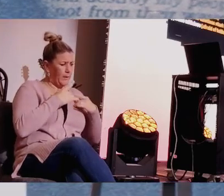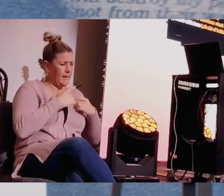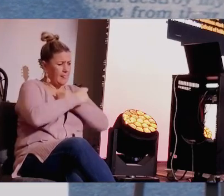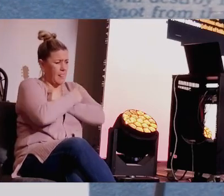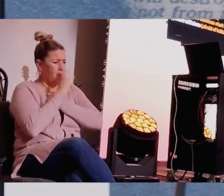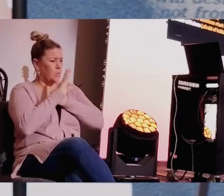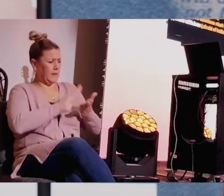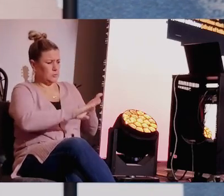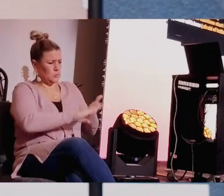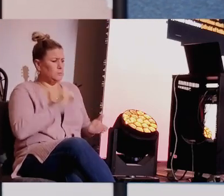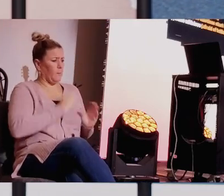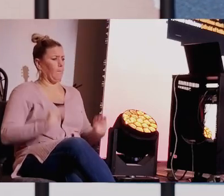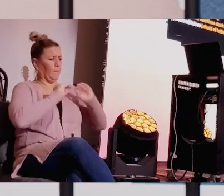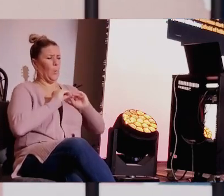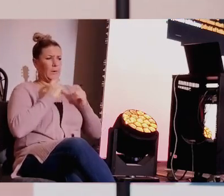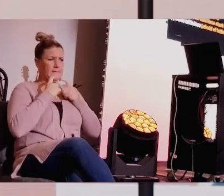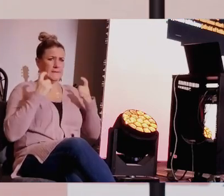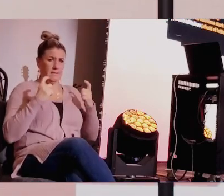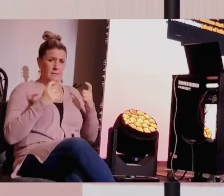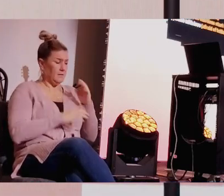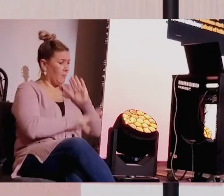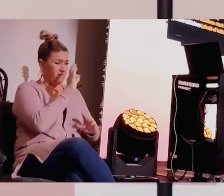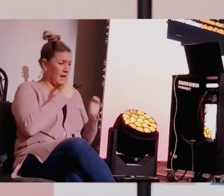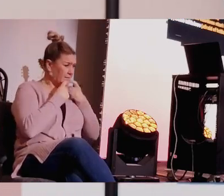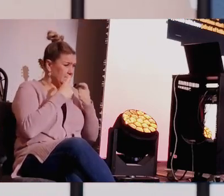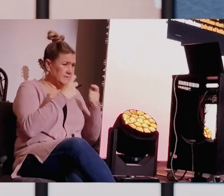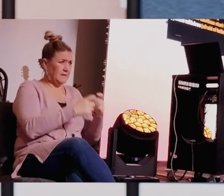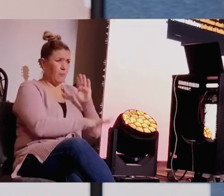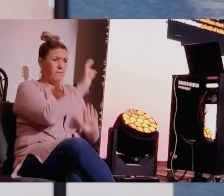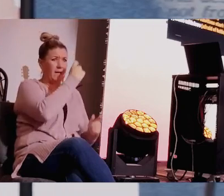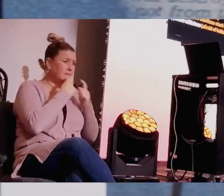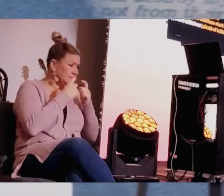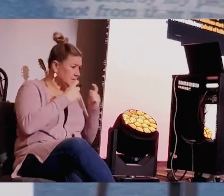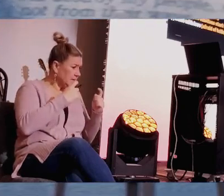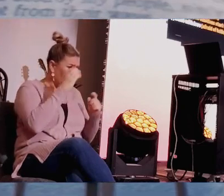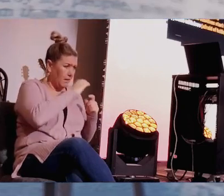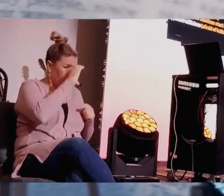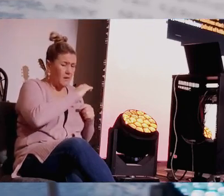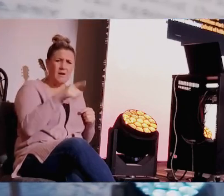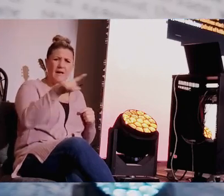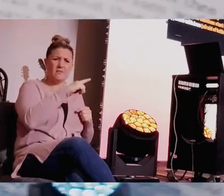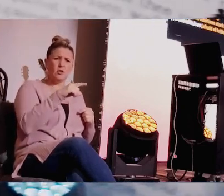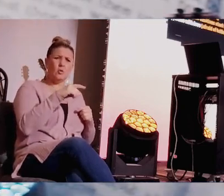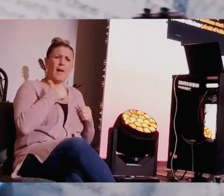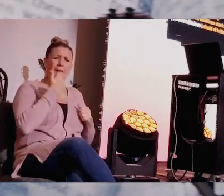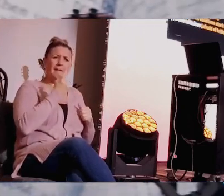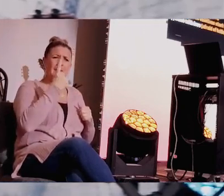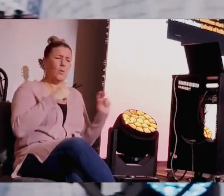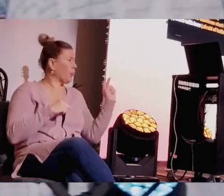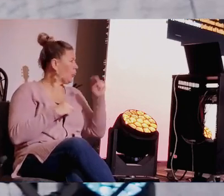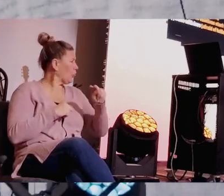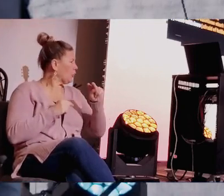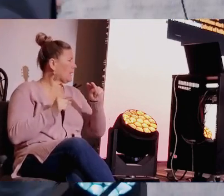sin. So can we just find the sin? Can we just find the sin? Can we just find the sin? Ever have anybody look at you and just all they're